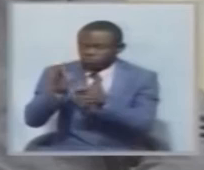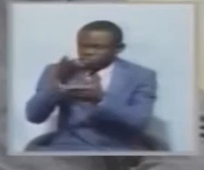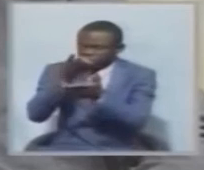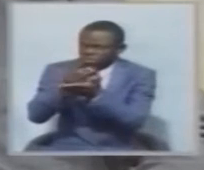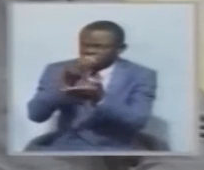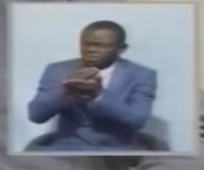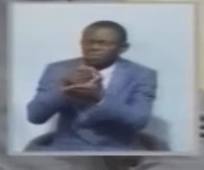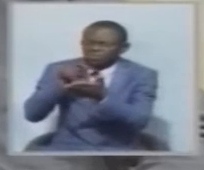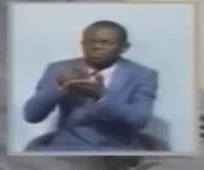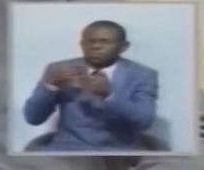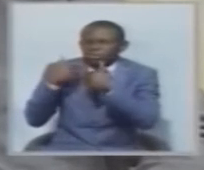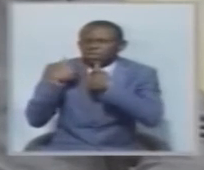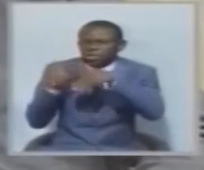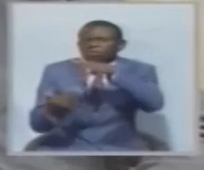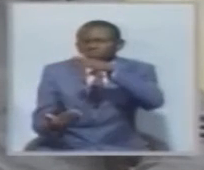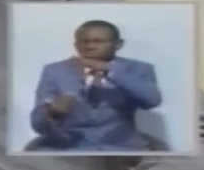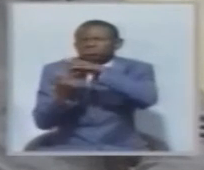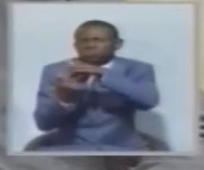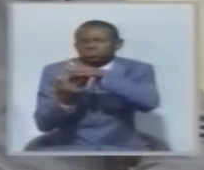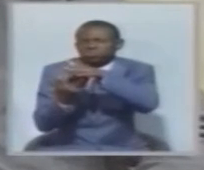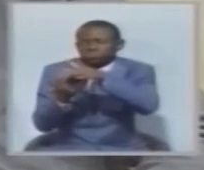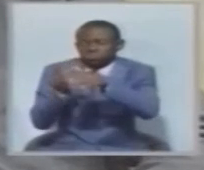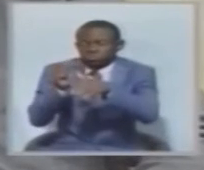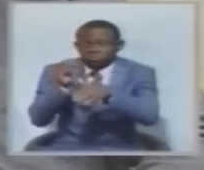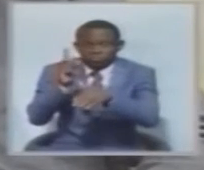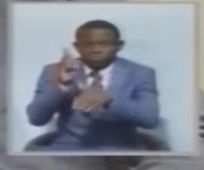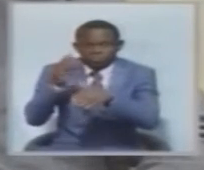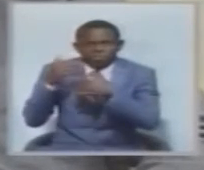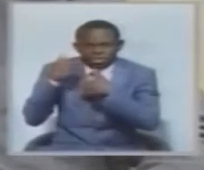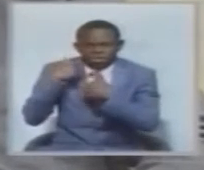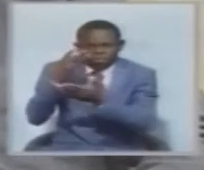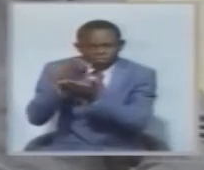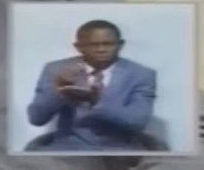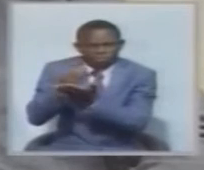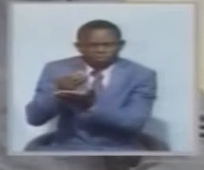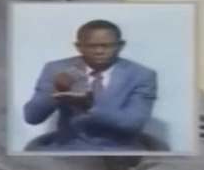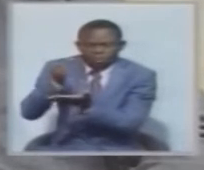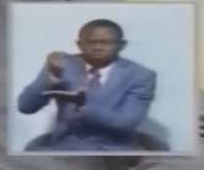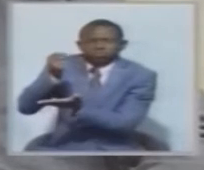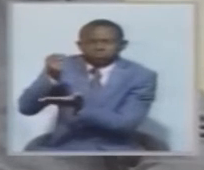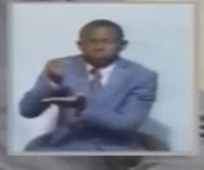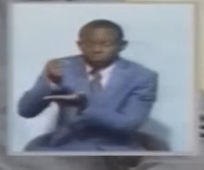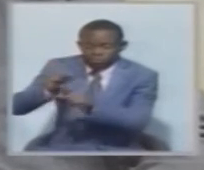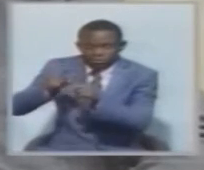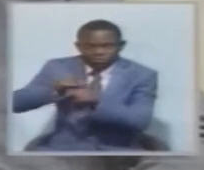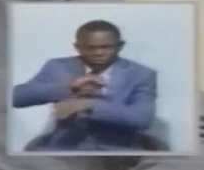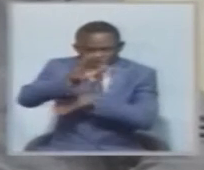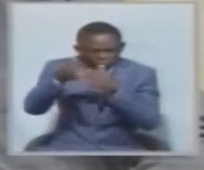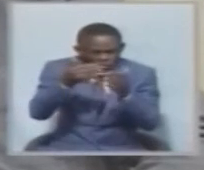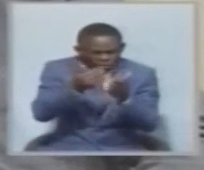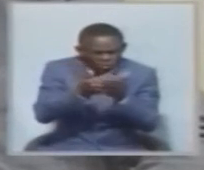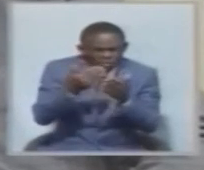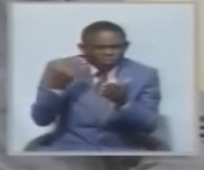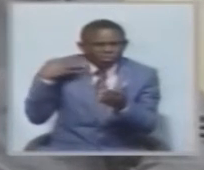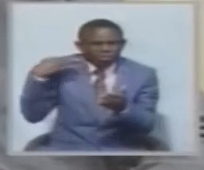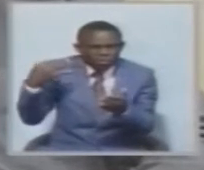some money, but this is not adequate to cater for all the demands that are put before them. Now,